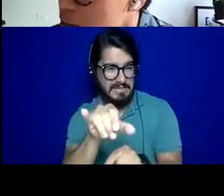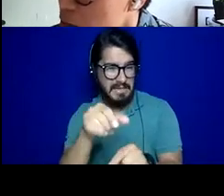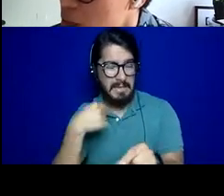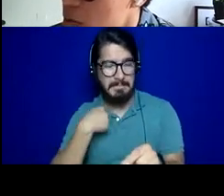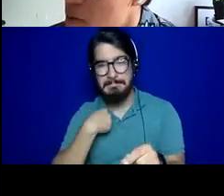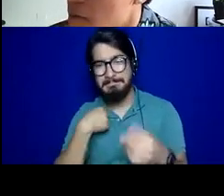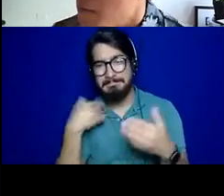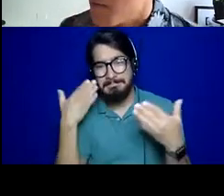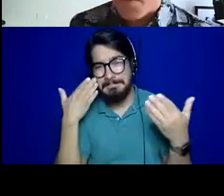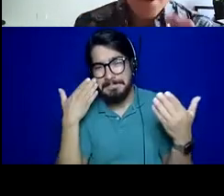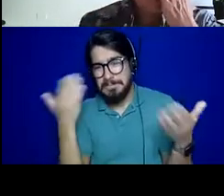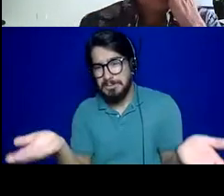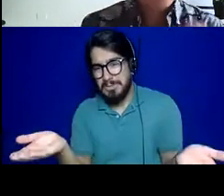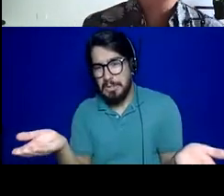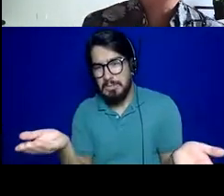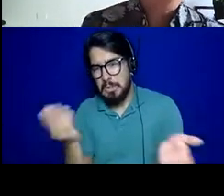don't know